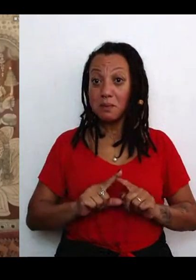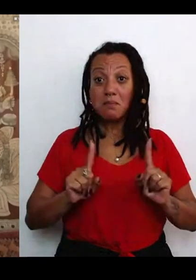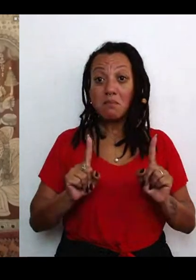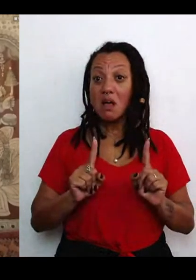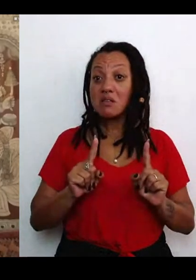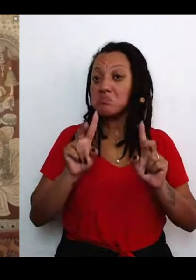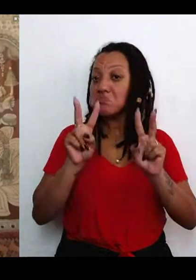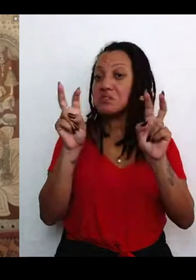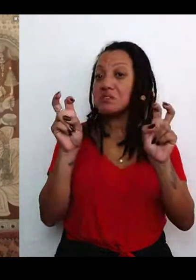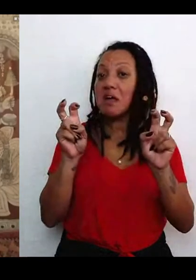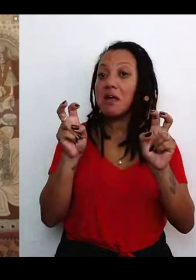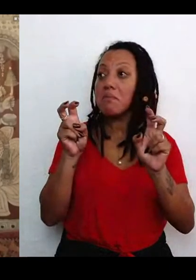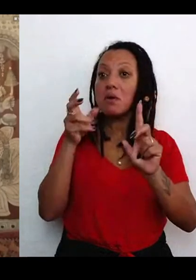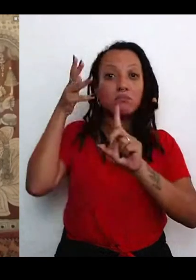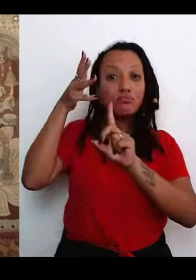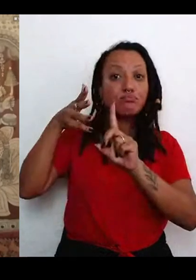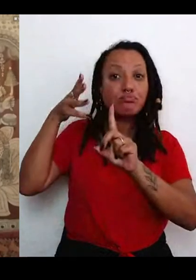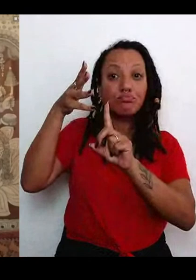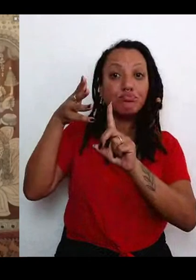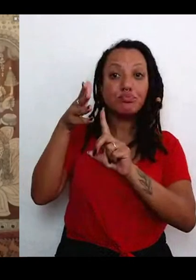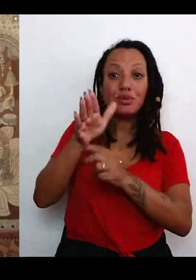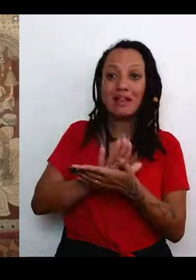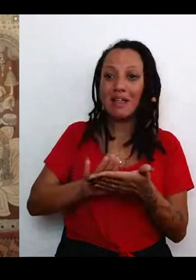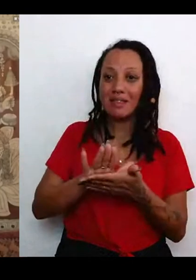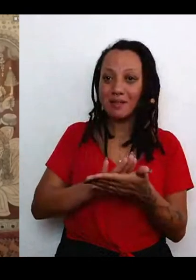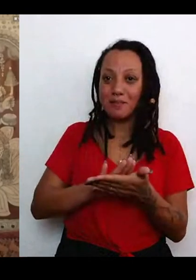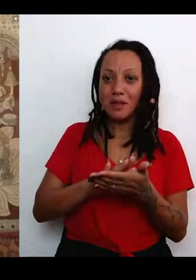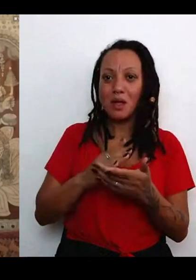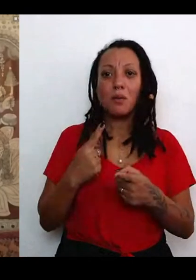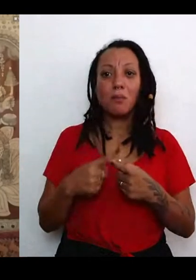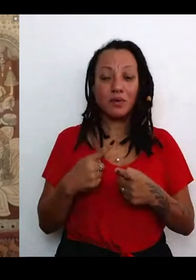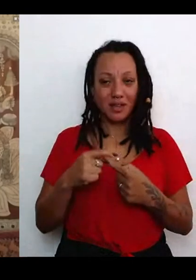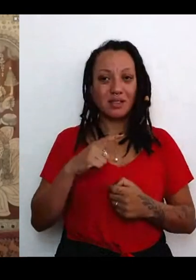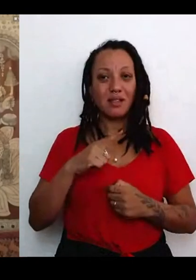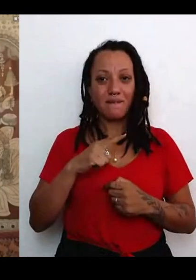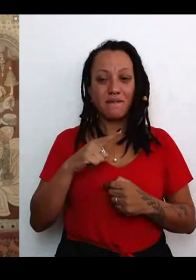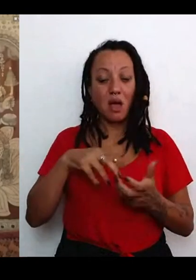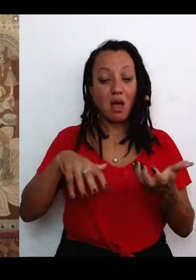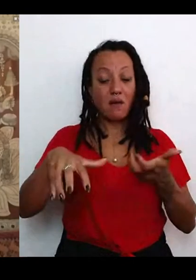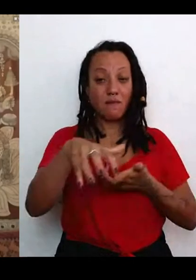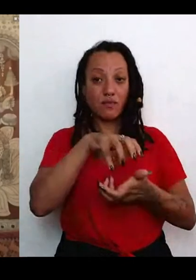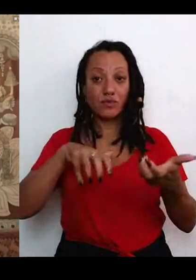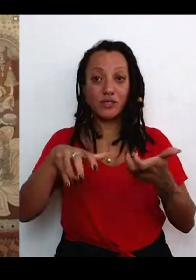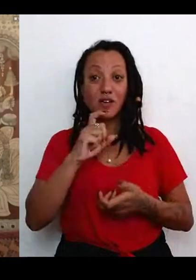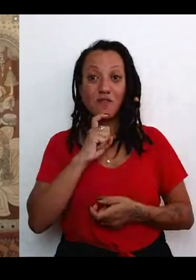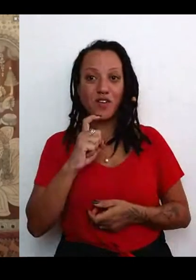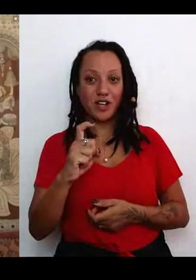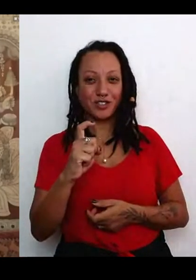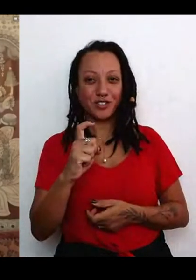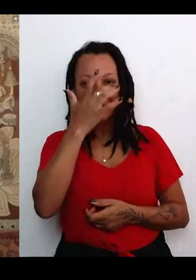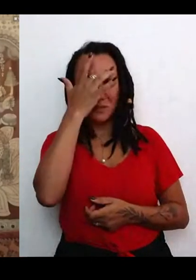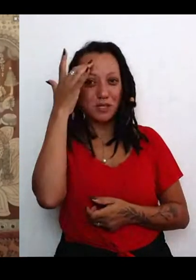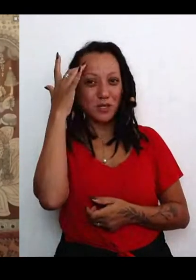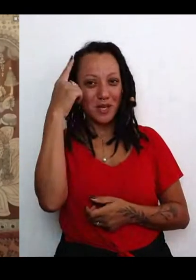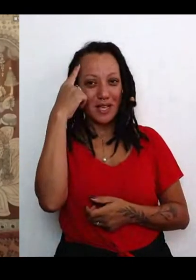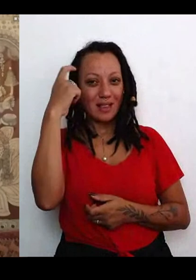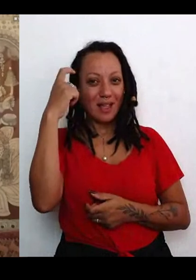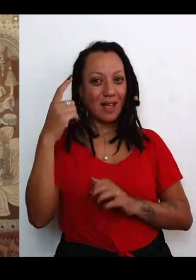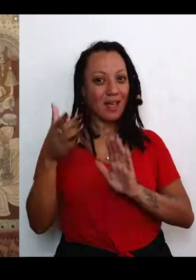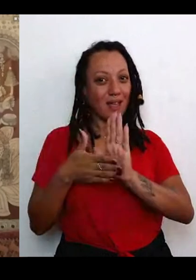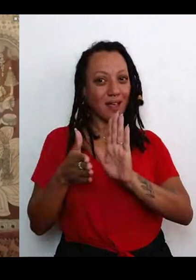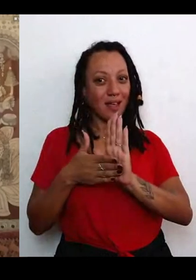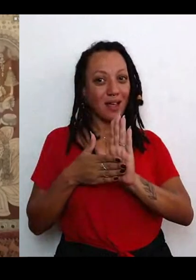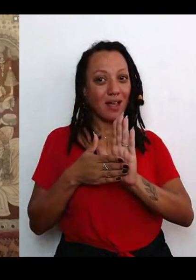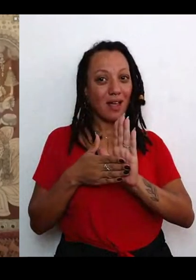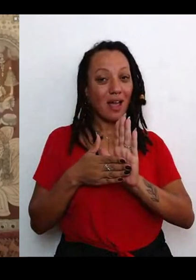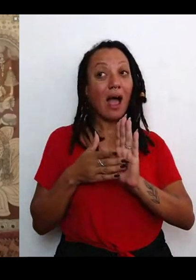from its push in the Green Revolution are still proposing it as the solution another separation is the vile and separation of community